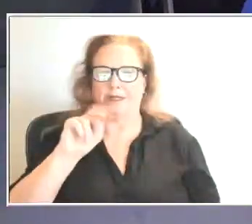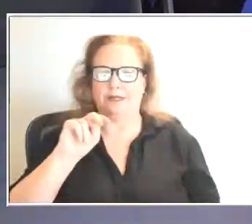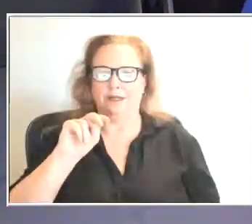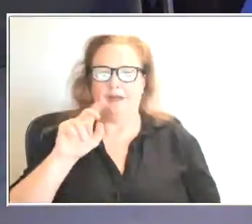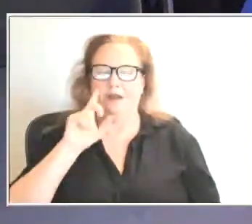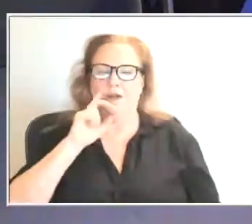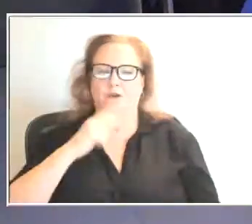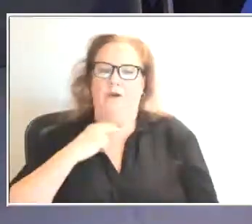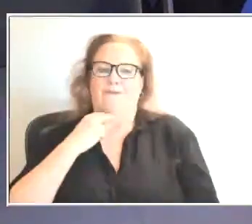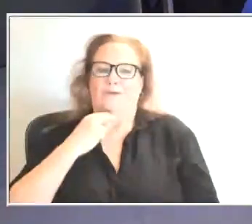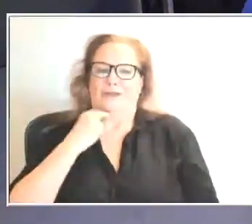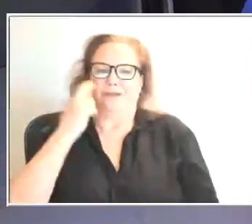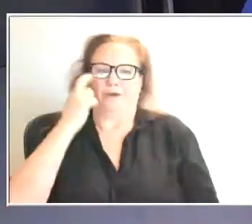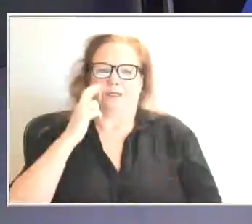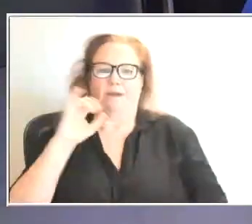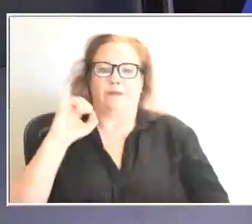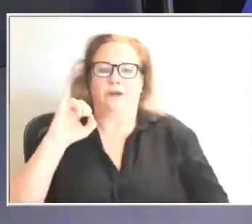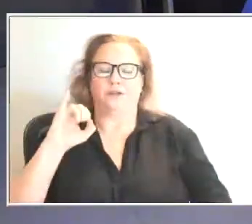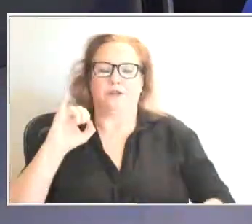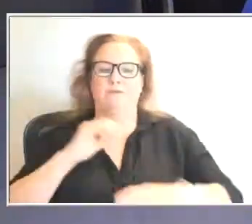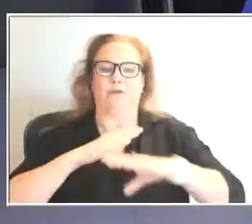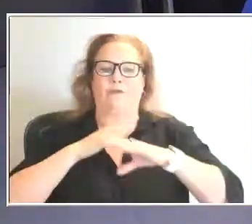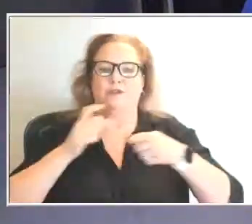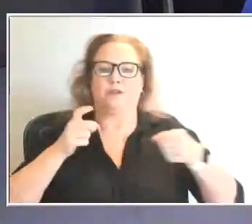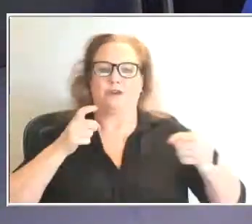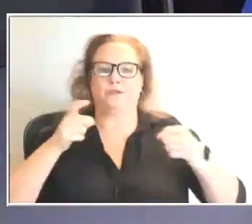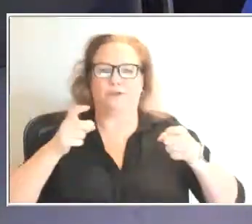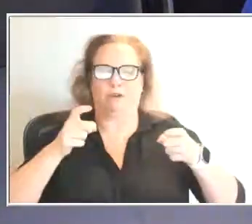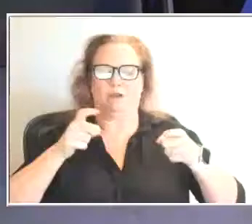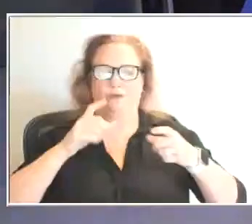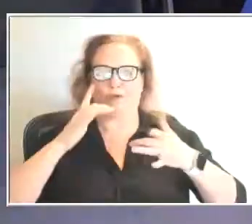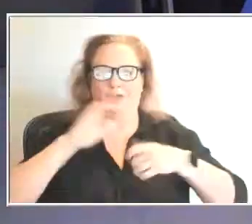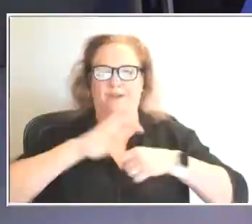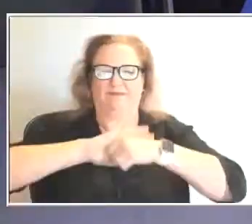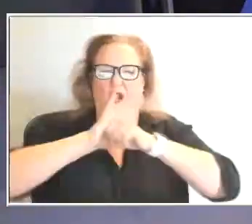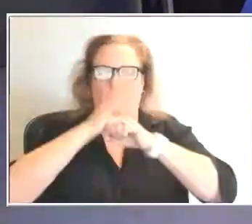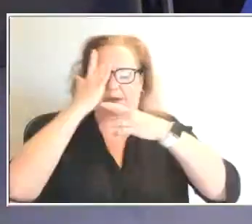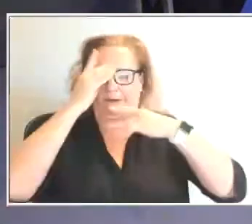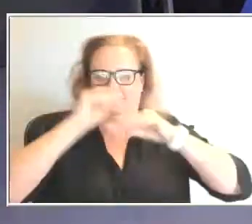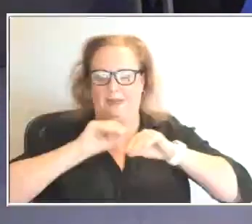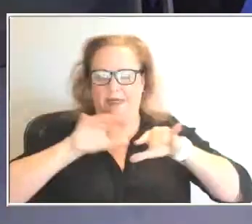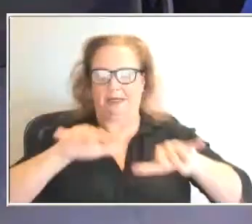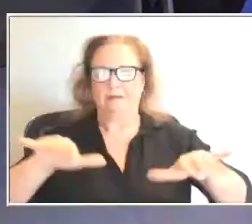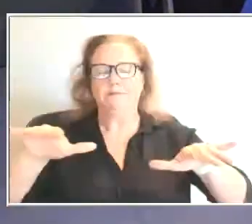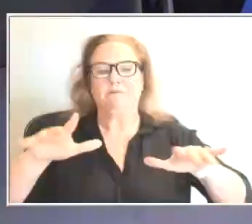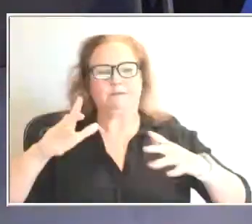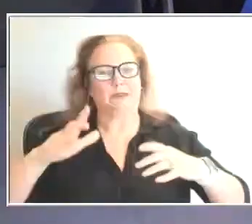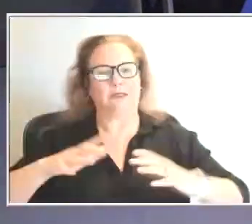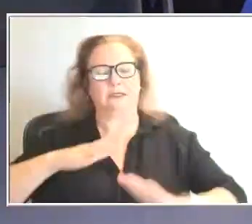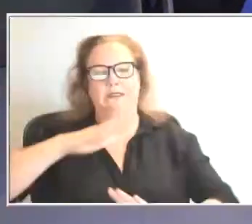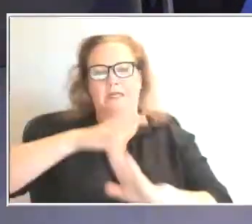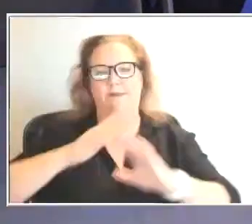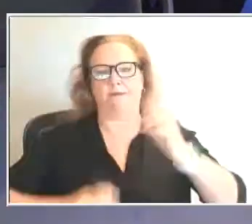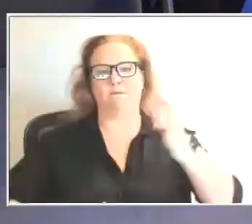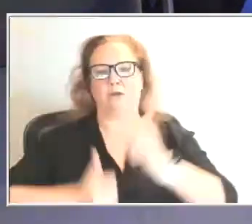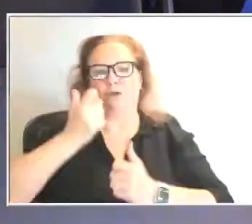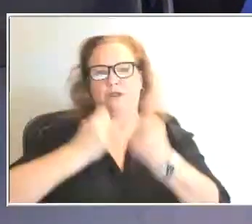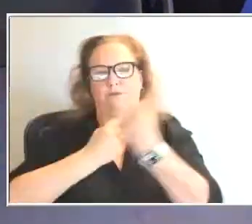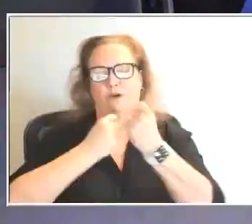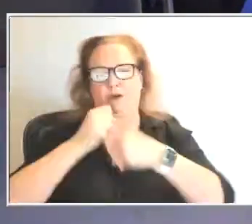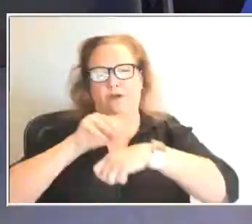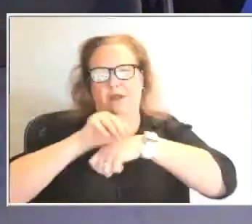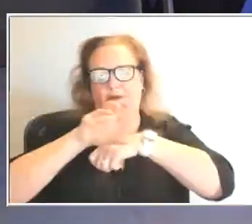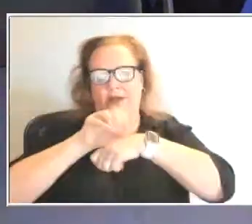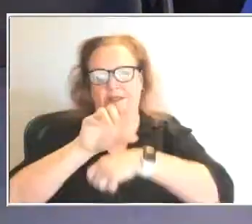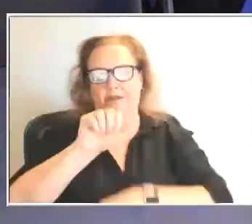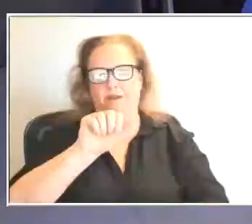of reason about infection prevention control throughout our pandemic. Became being one of our top and most important advisors here, along with Amanda